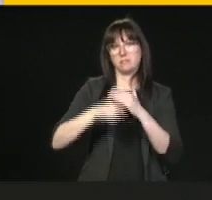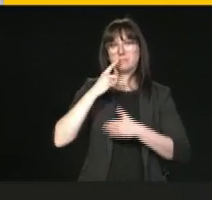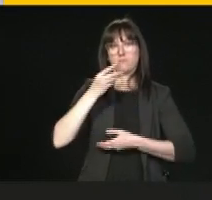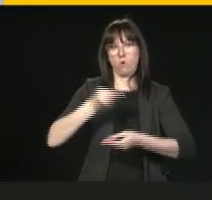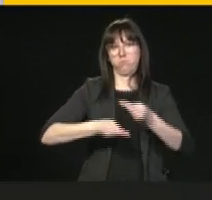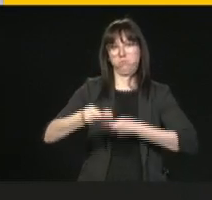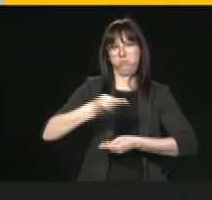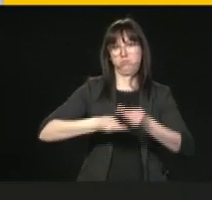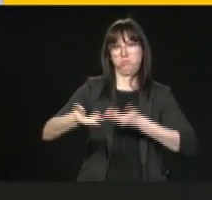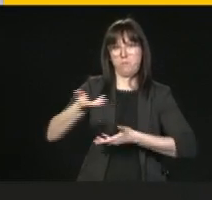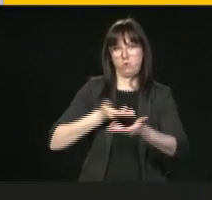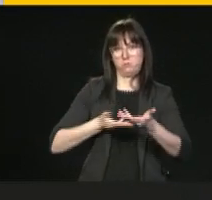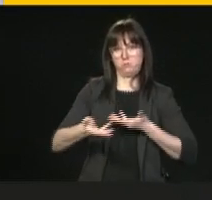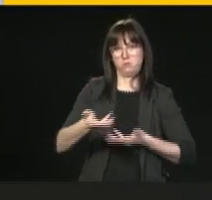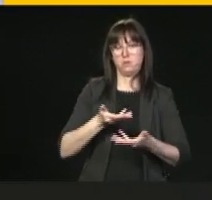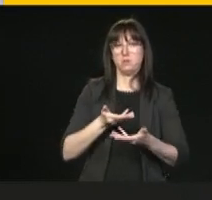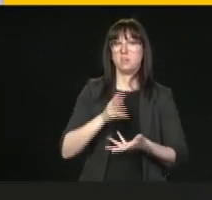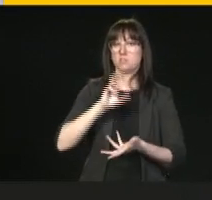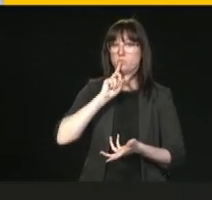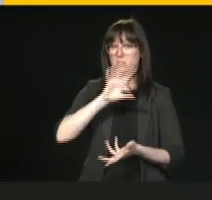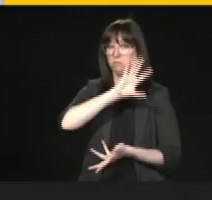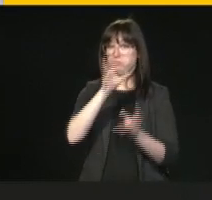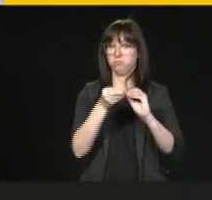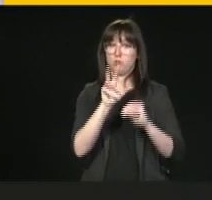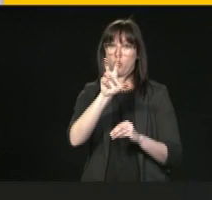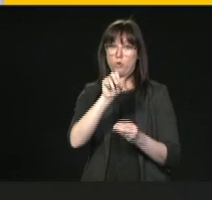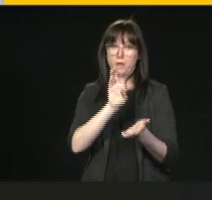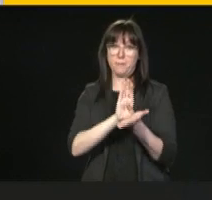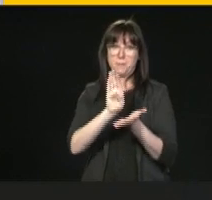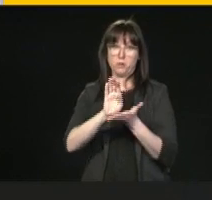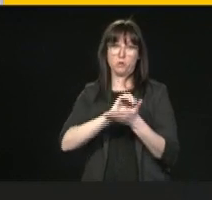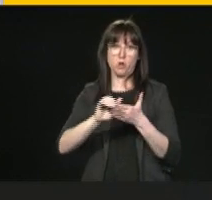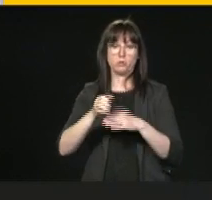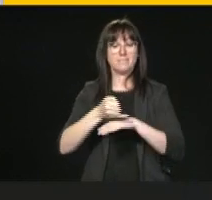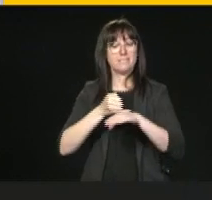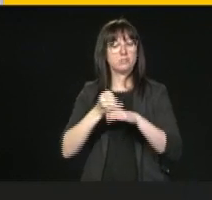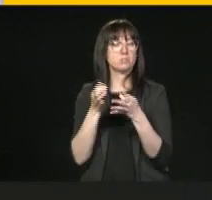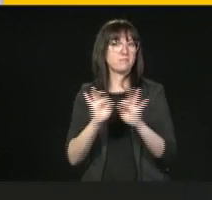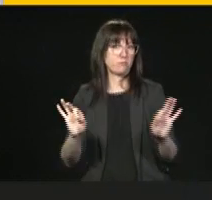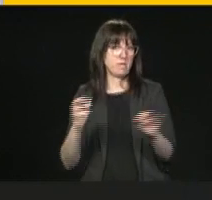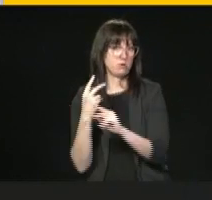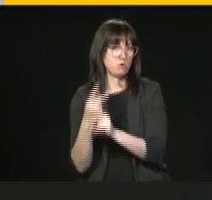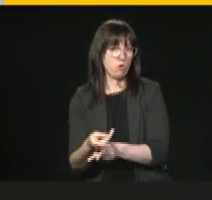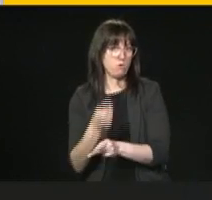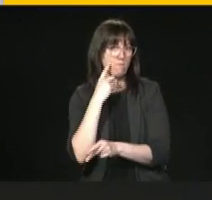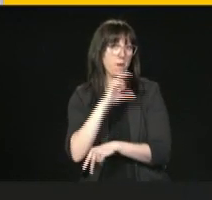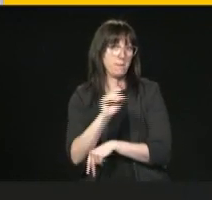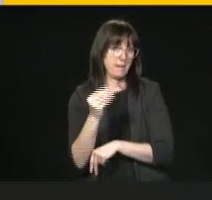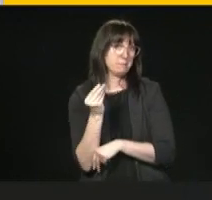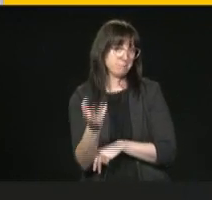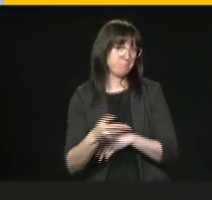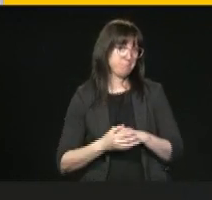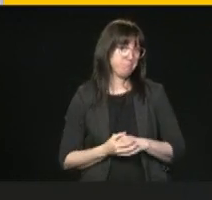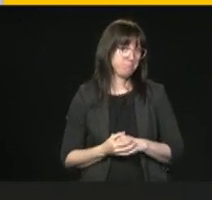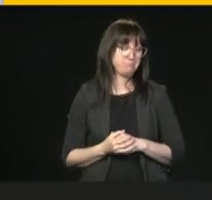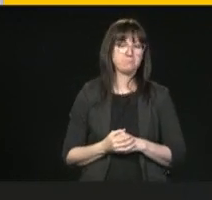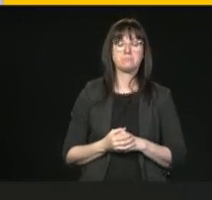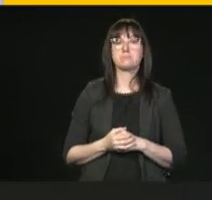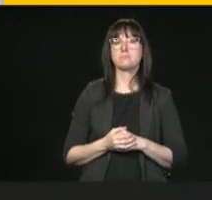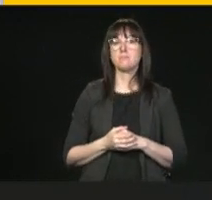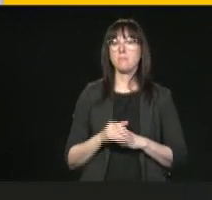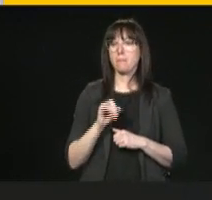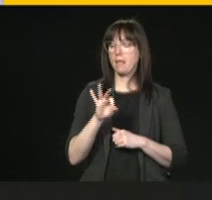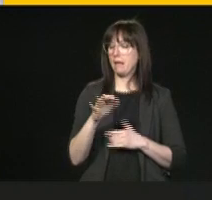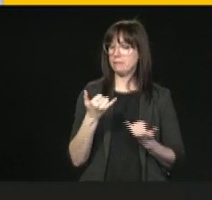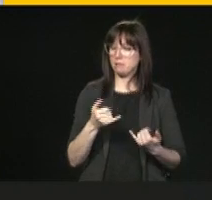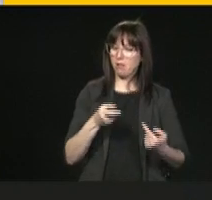That is the equivalent of providing $30 billion in loans interest-free to businesses. So if